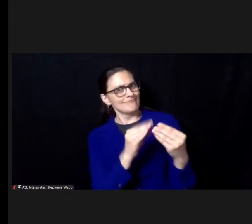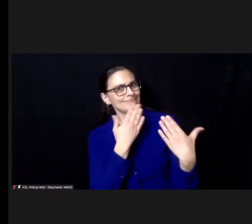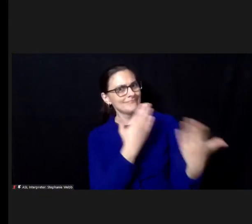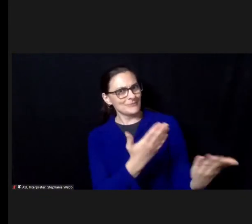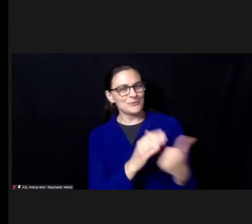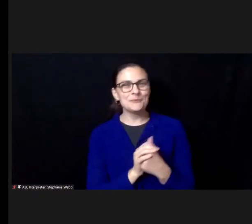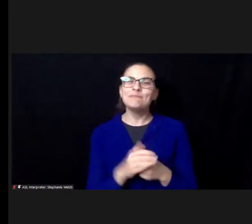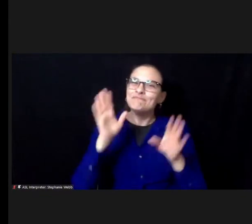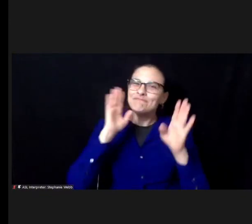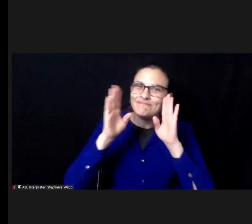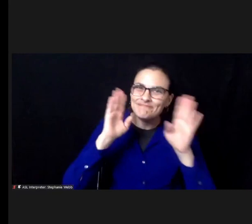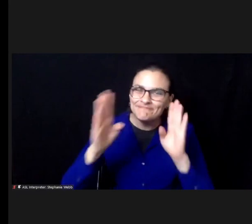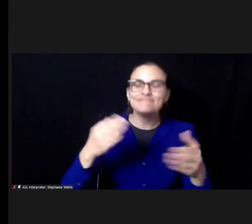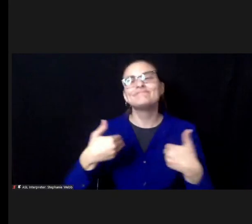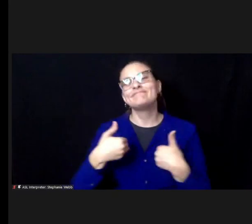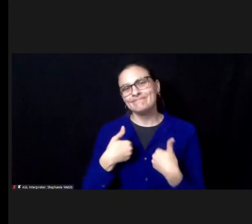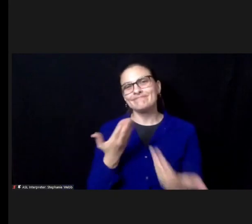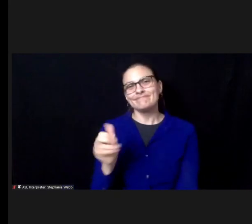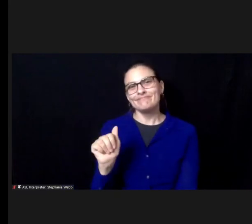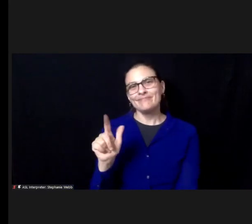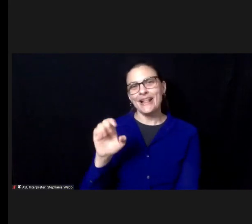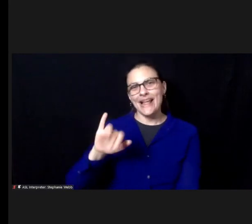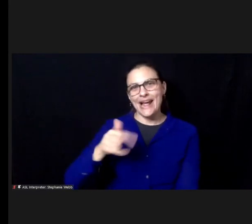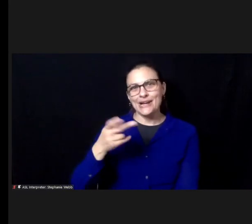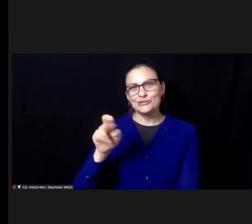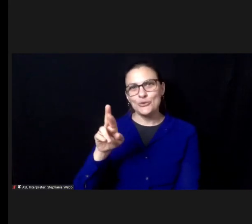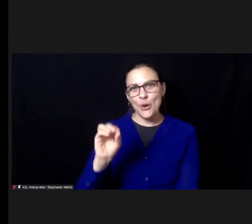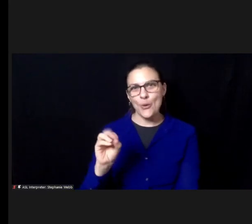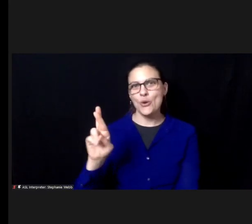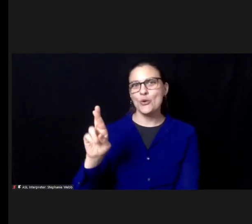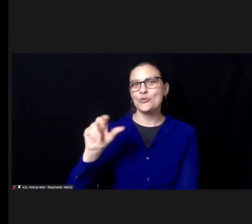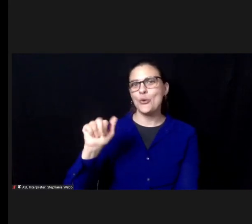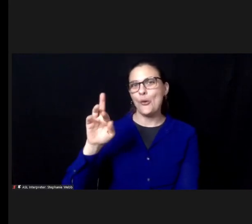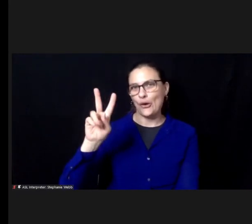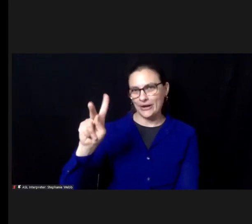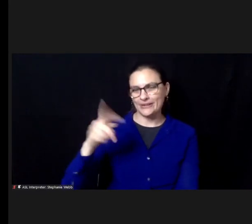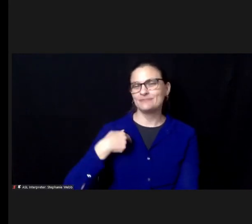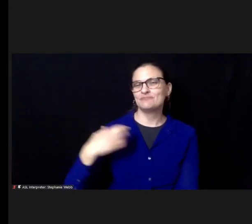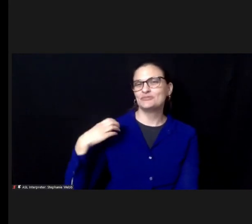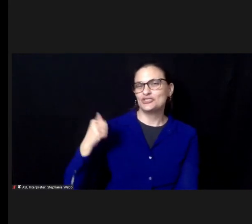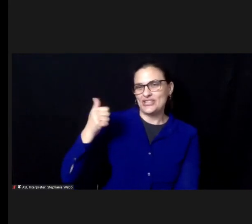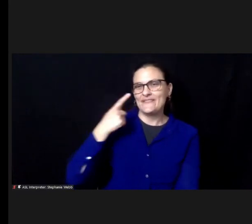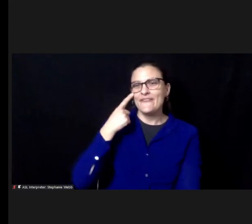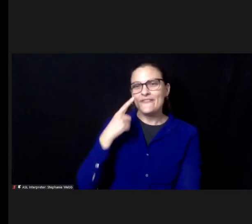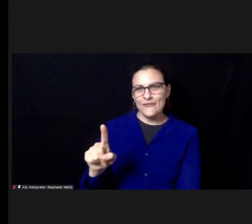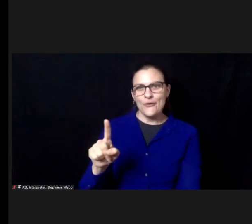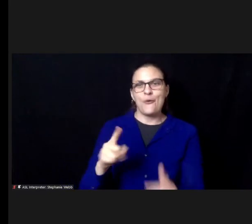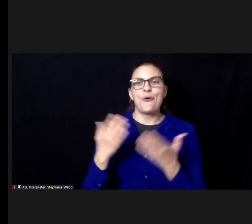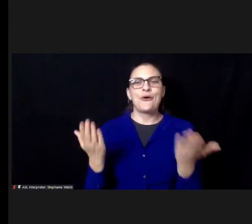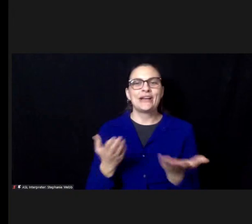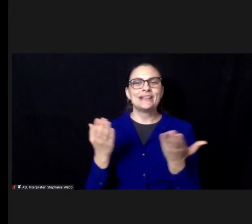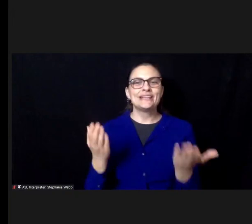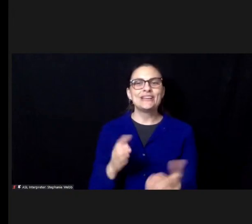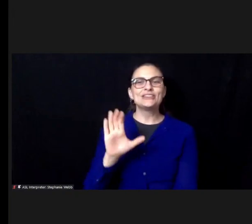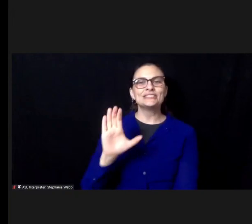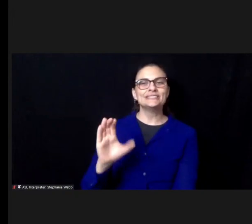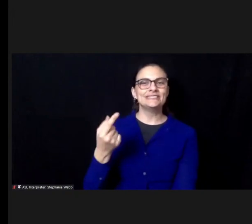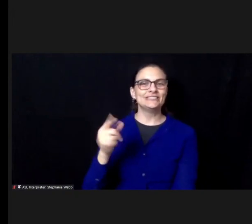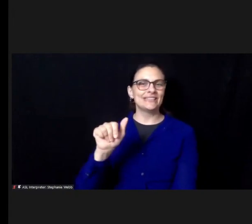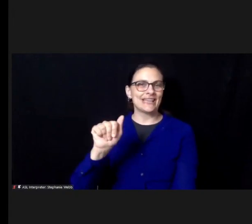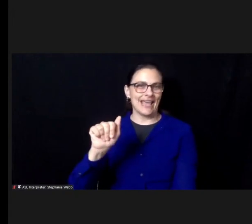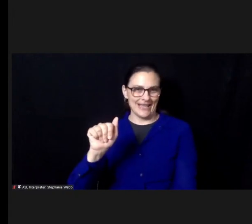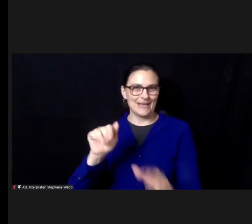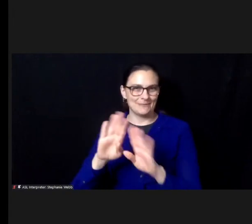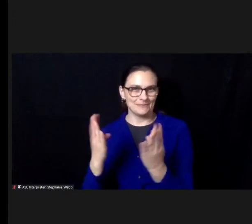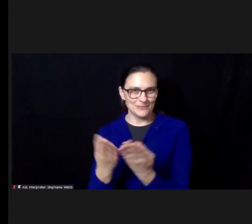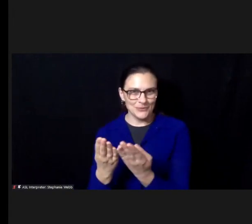of the commission's Consumer and Governmental Affairs Bureau. I'd like to welcome everybody to our second in a series of broadband label hearings.